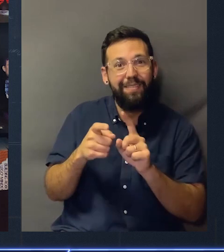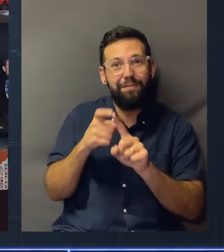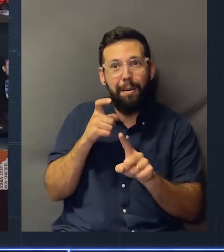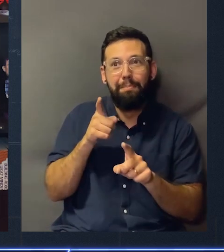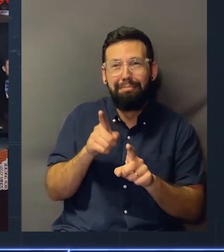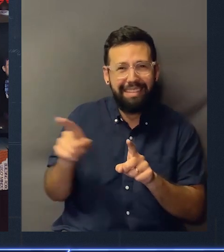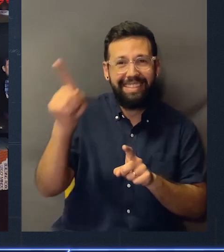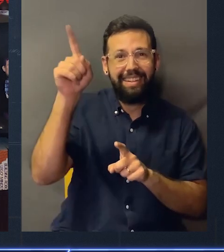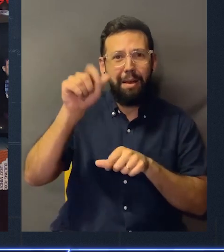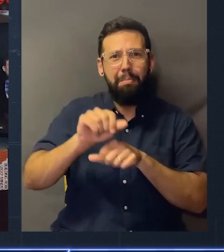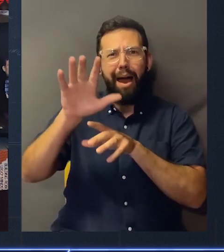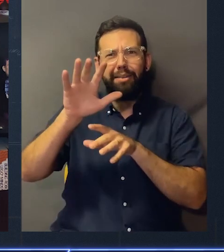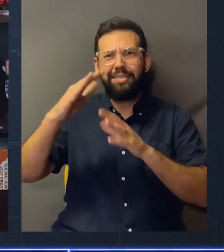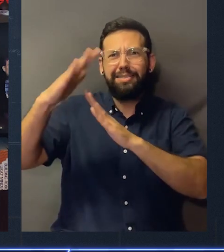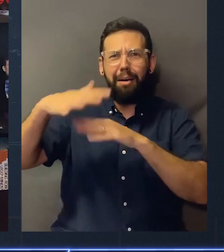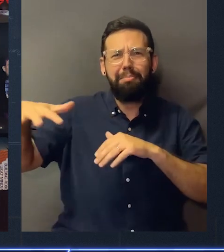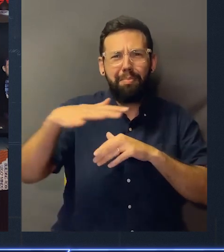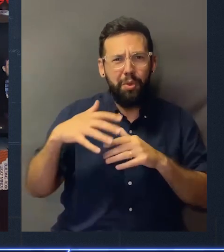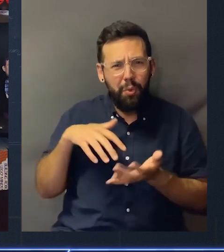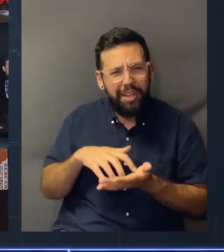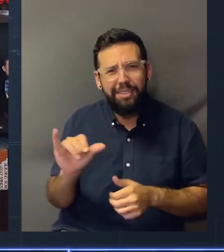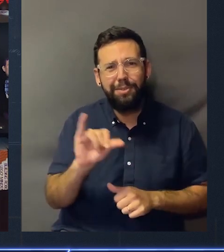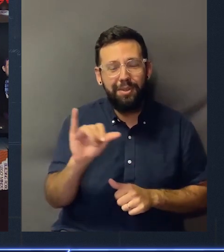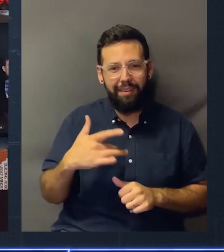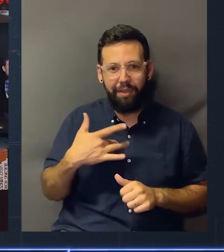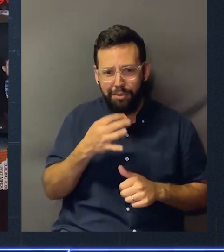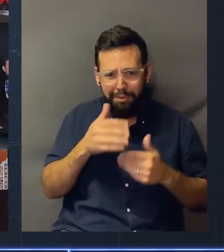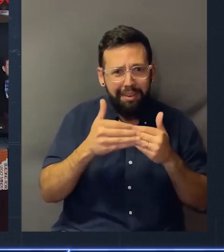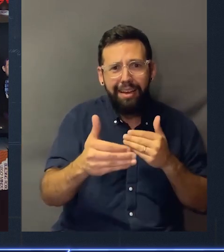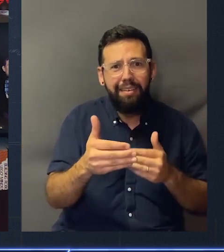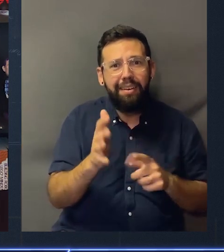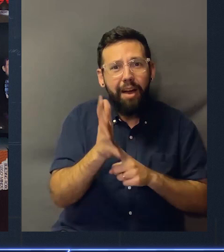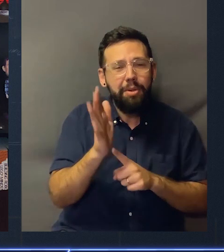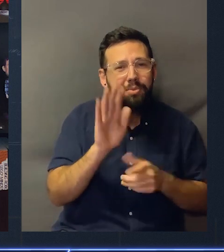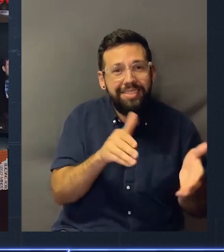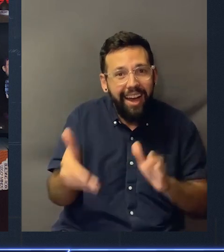altitude, and I'm thinking I'm probably going to die within like 5 minutes or so.